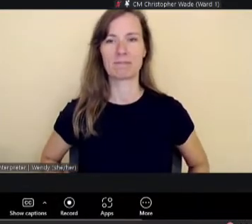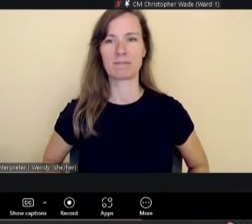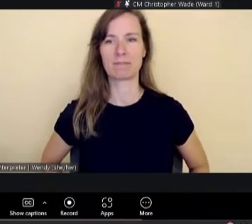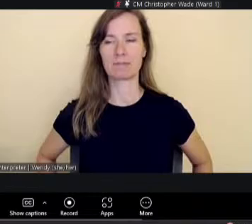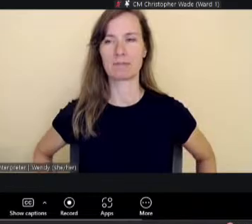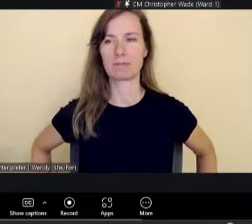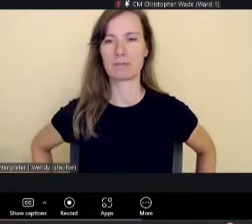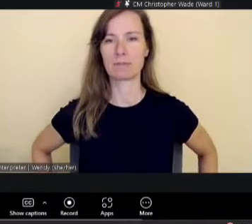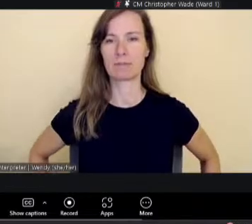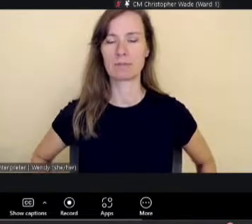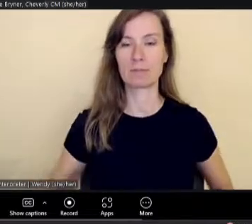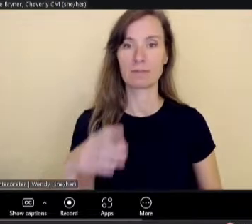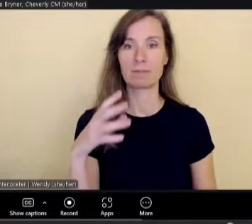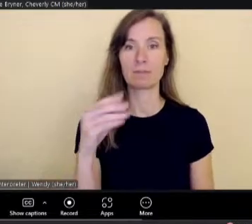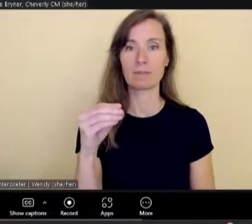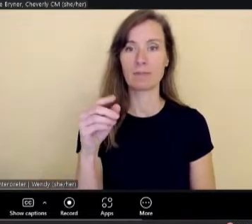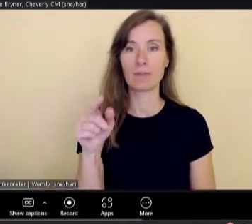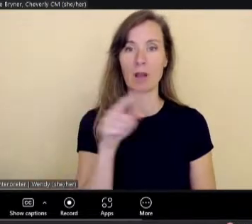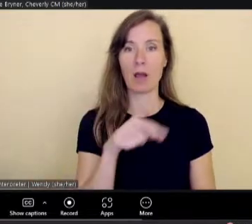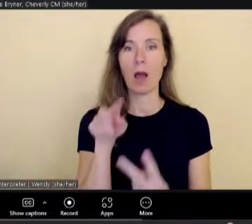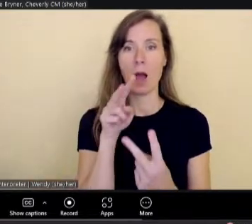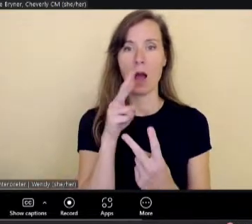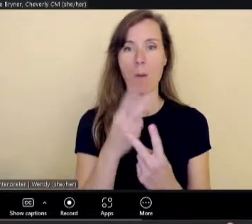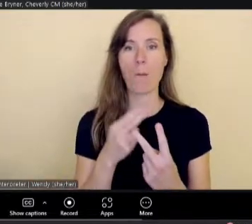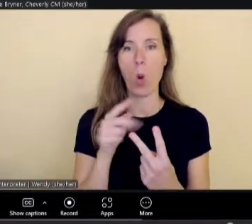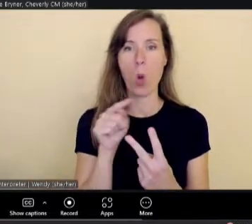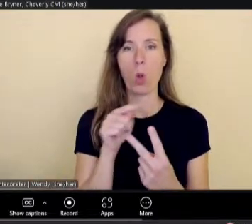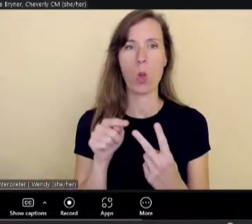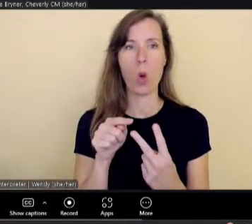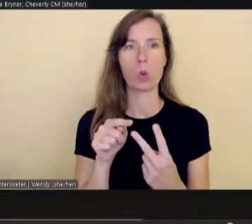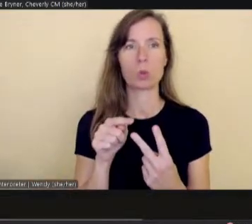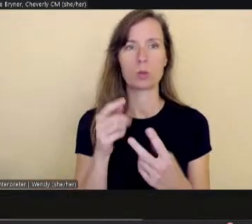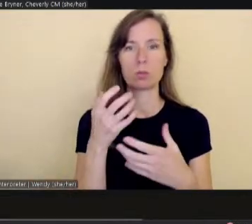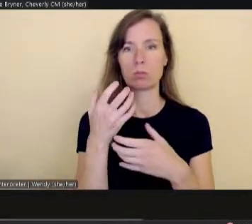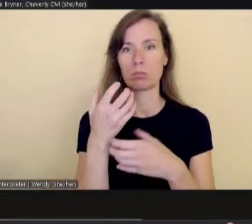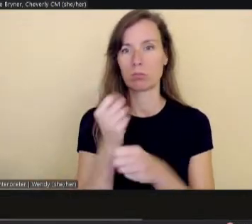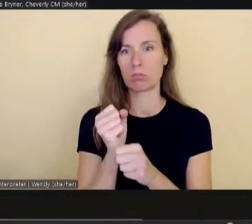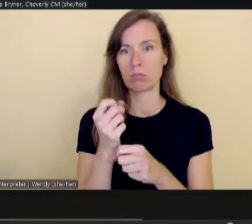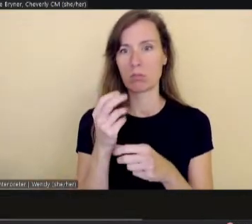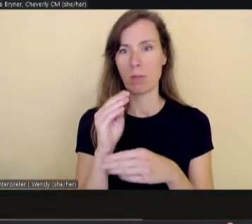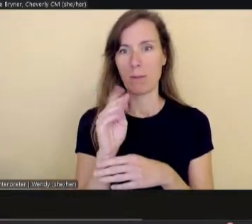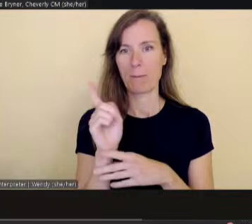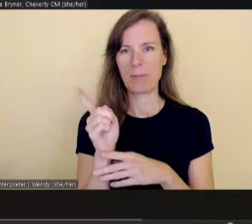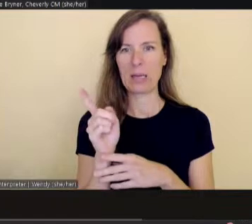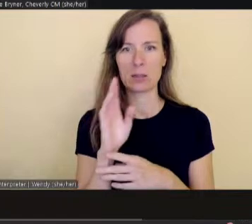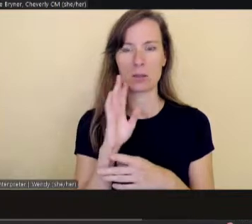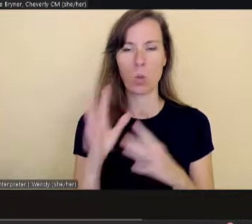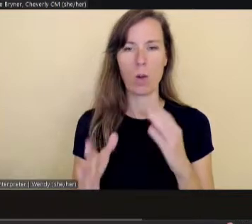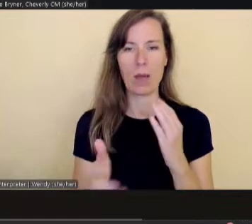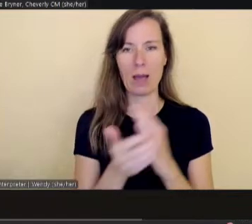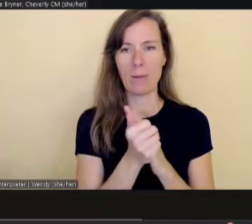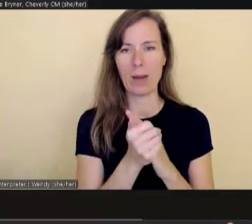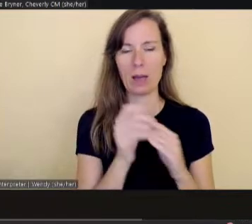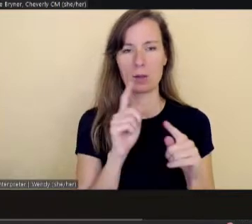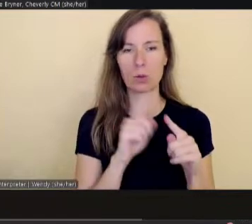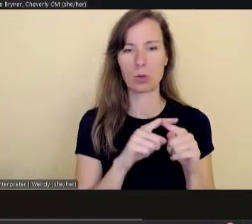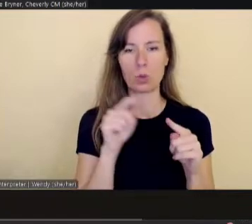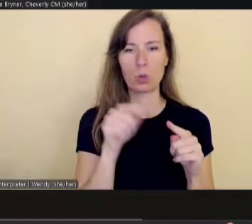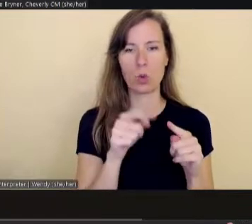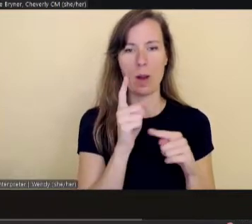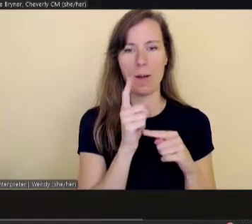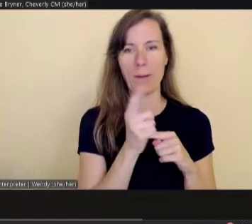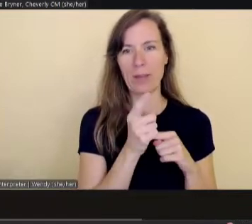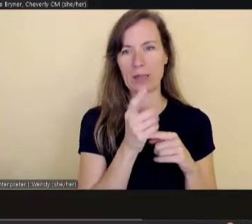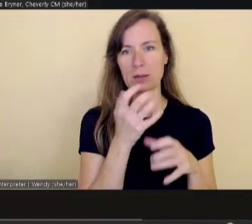And both of those minutes will be appended to the minutes of this meeting. Moving on to item